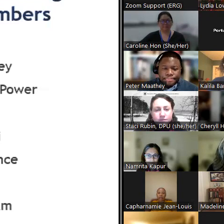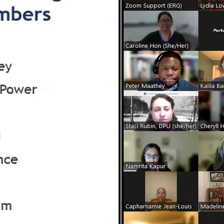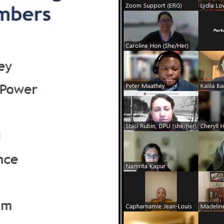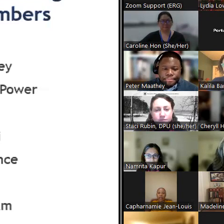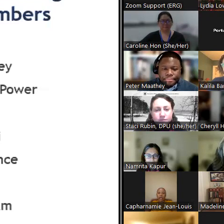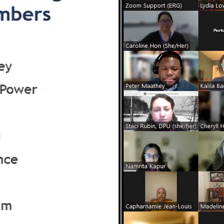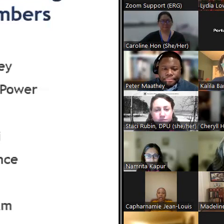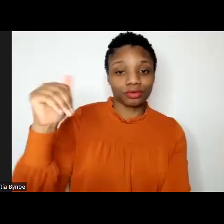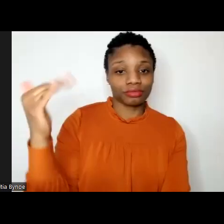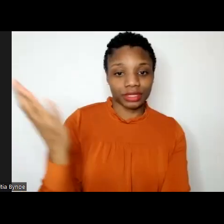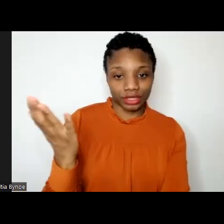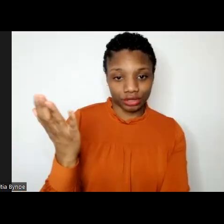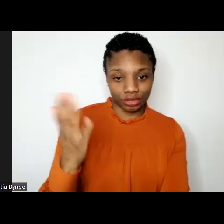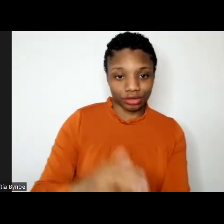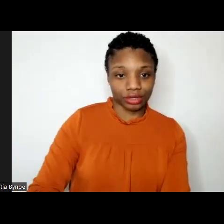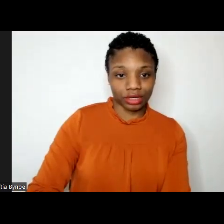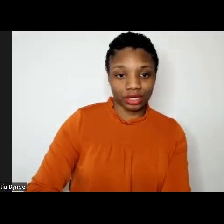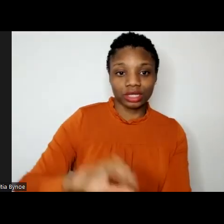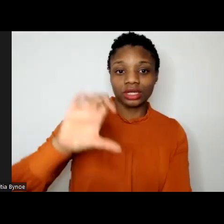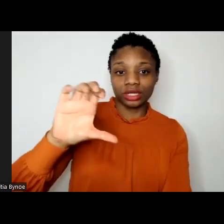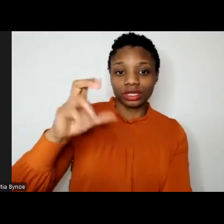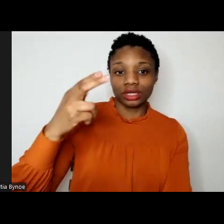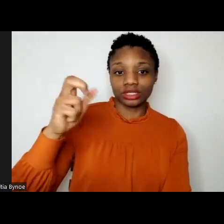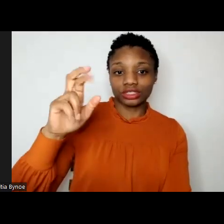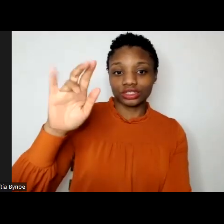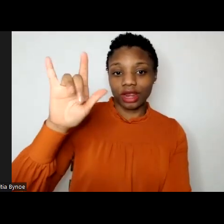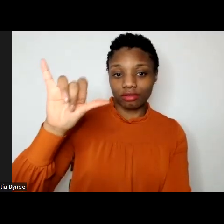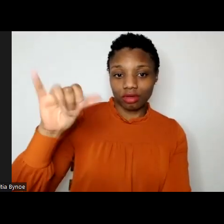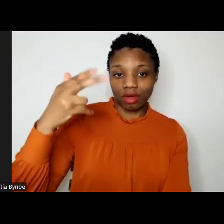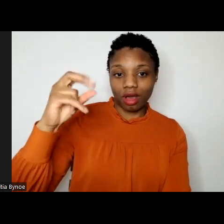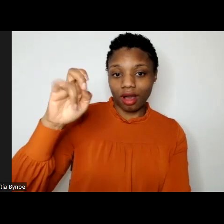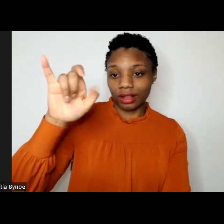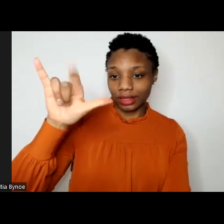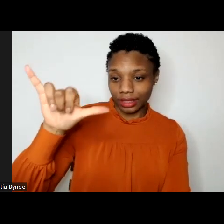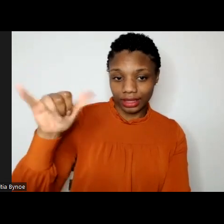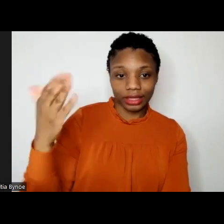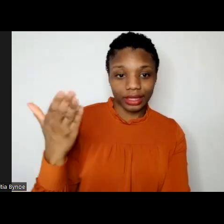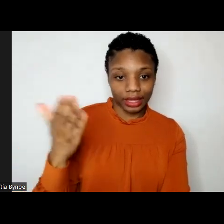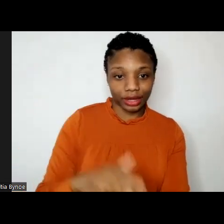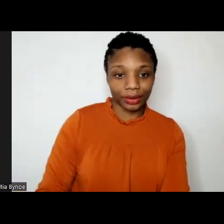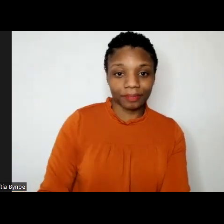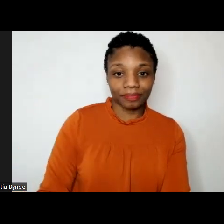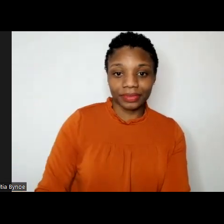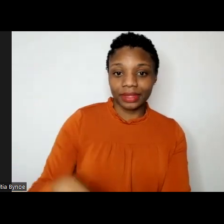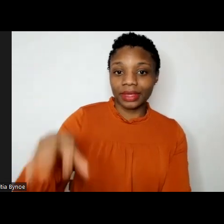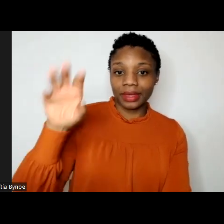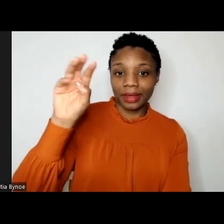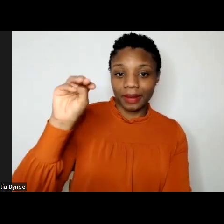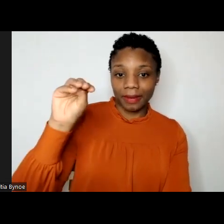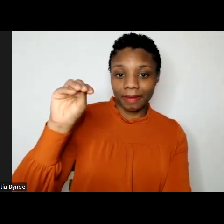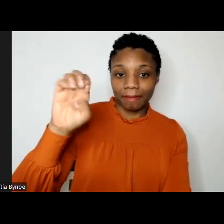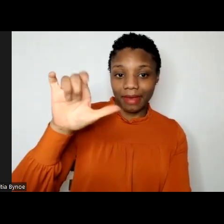Here. Cheryl Hawley. Here. Madeline Fraser Cook.